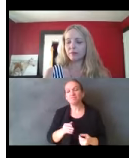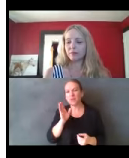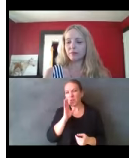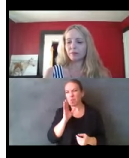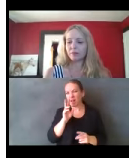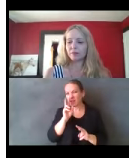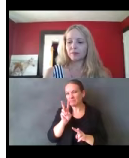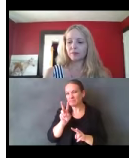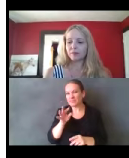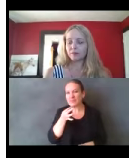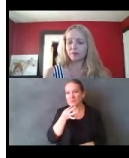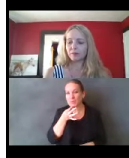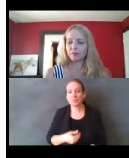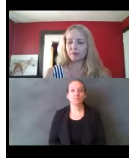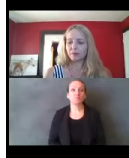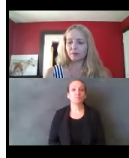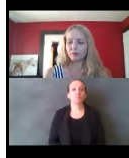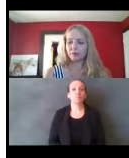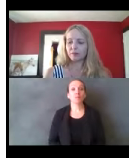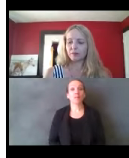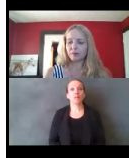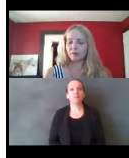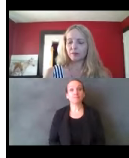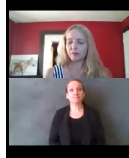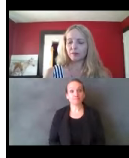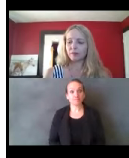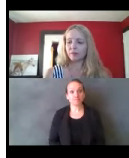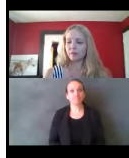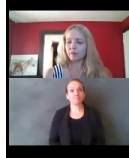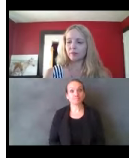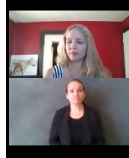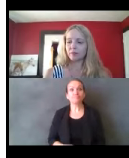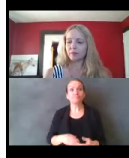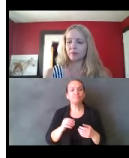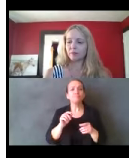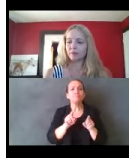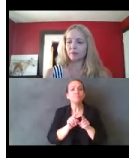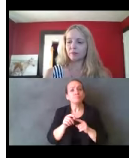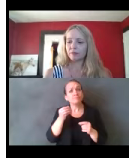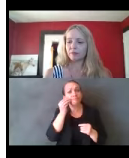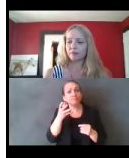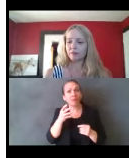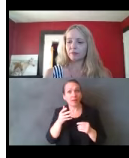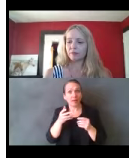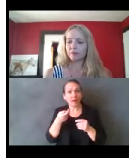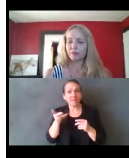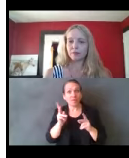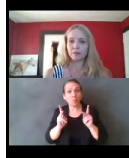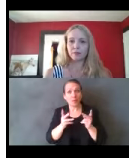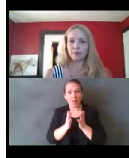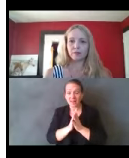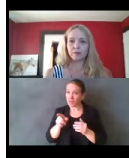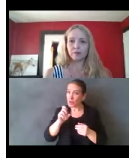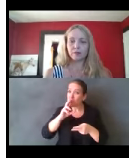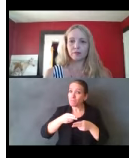that coming. And then just as a quick aside, a few people asked if you might put the link to